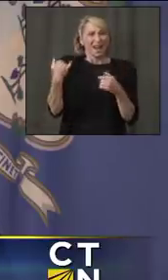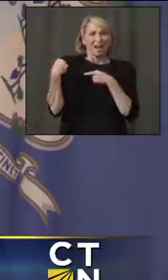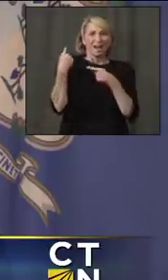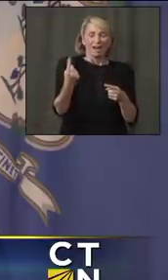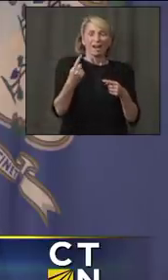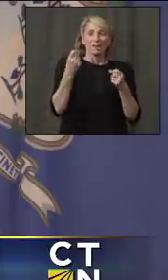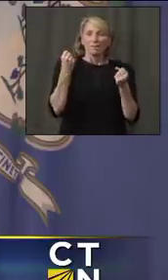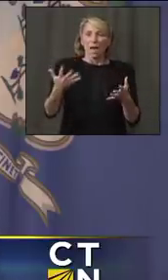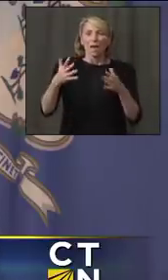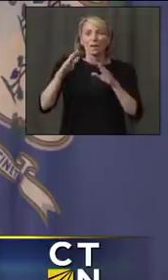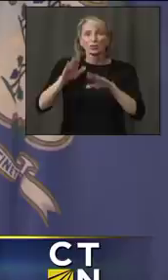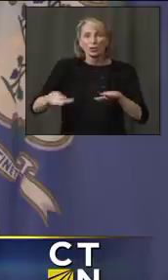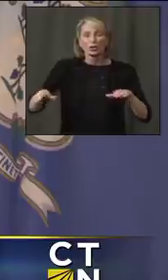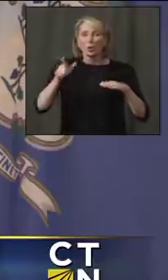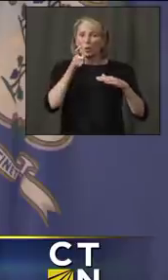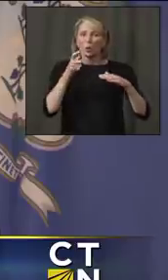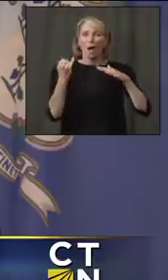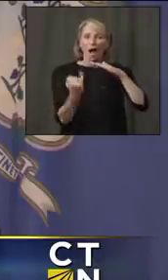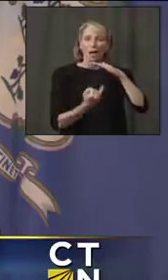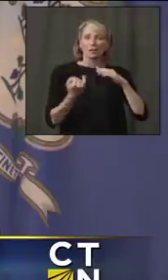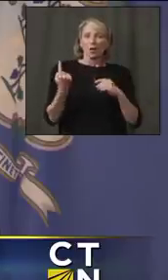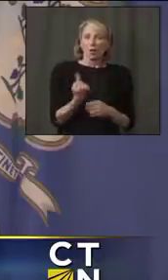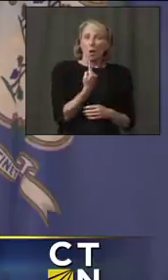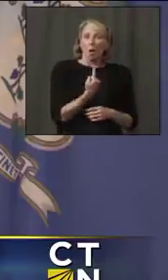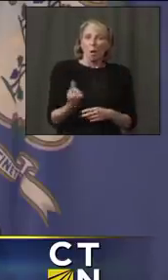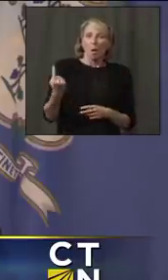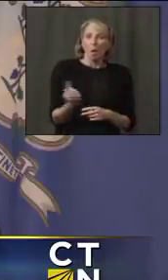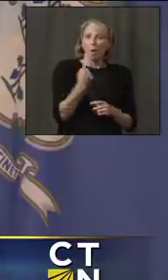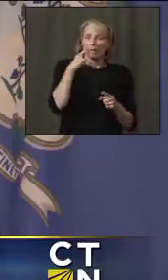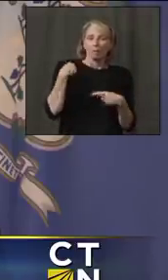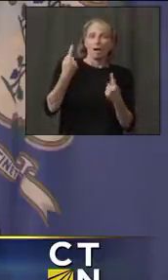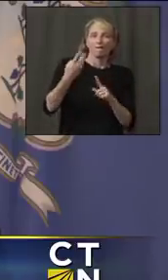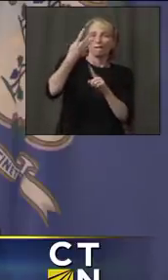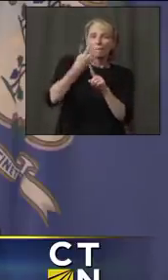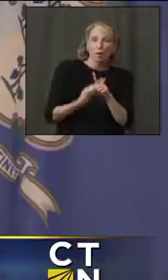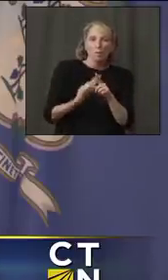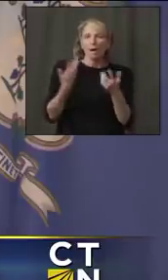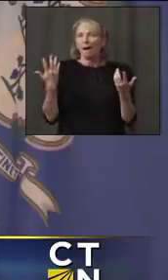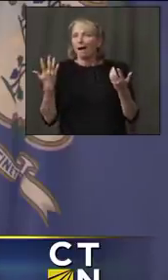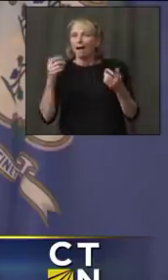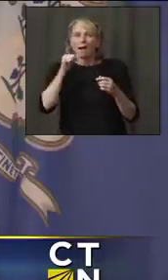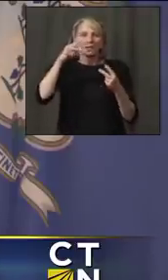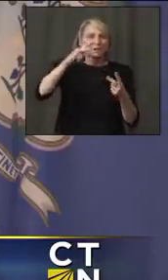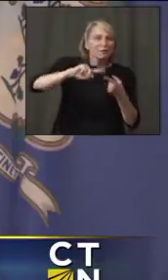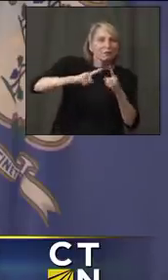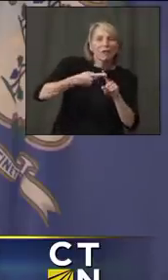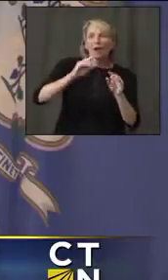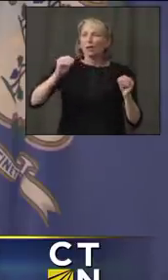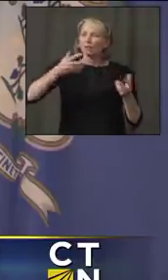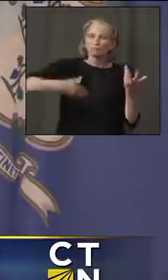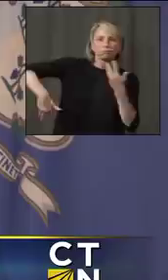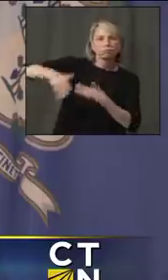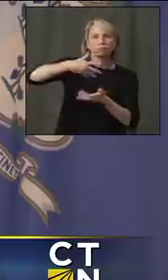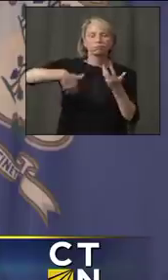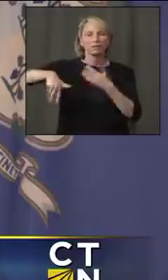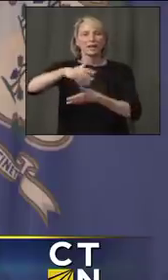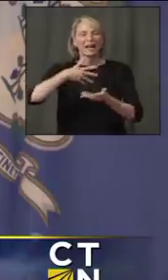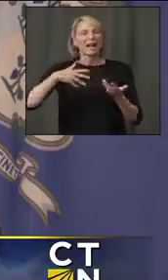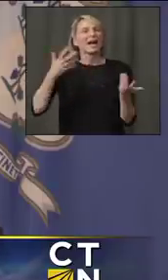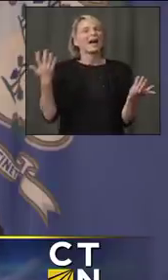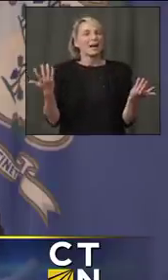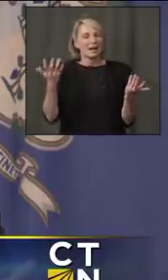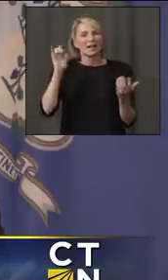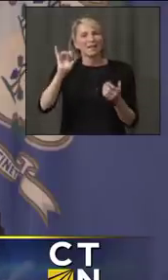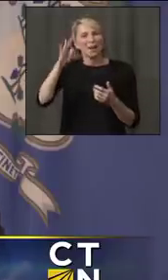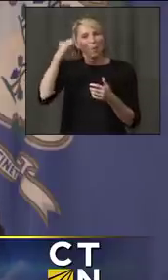kids who have been sort of more alone over the last 4 months. You know, as Miguel said, any parent or any child that doesn't feel